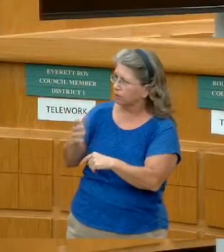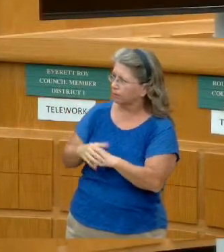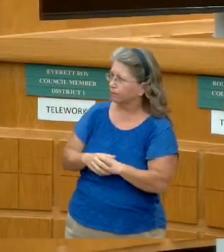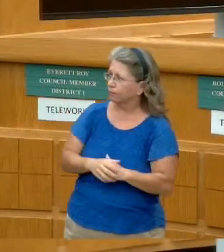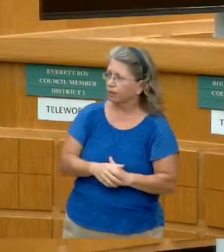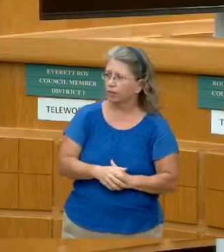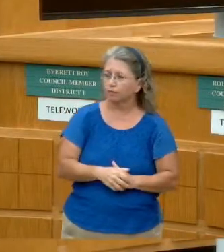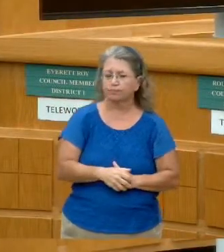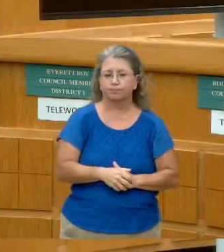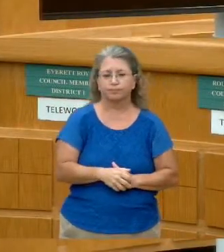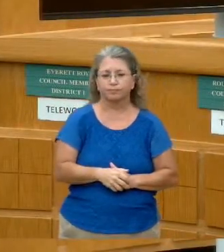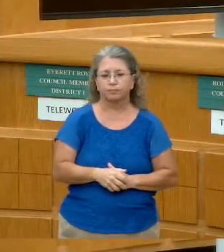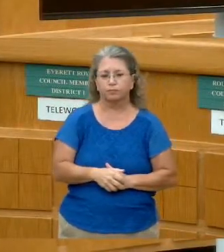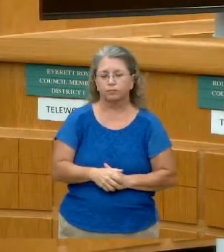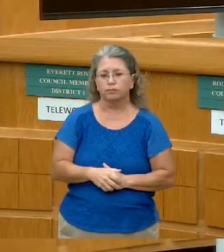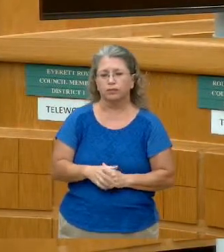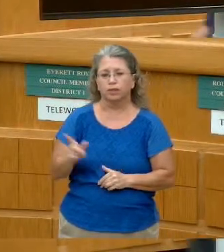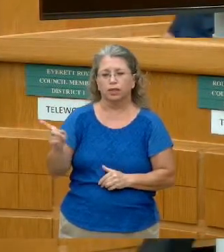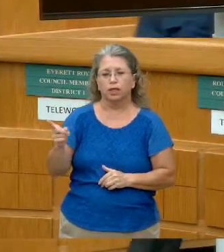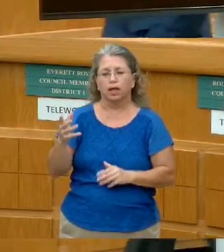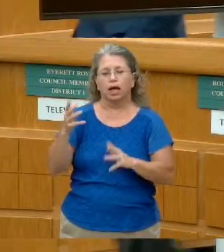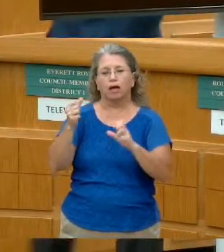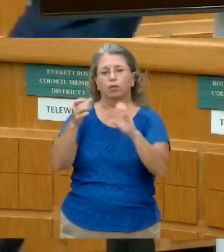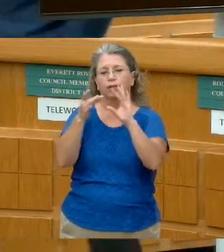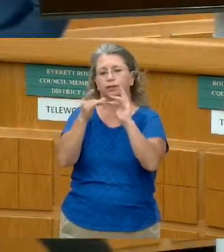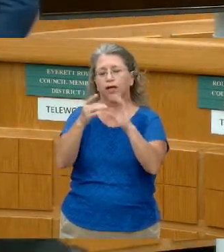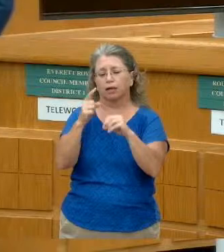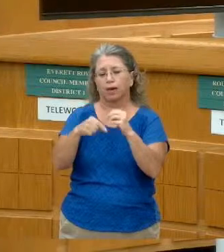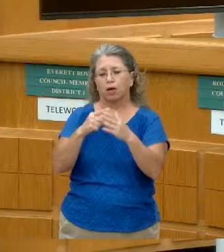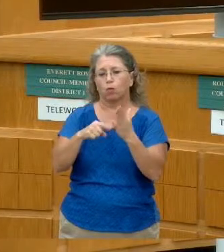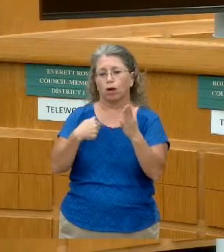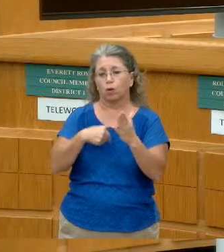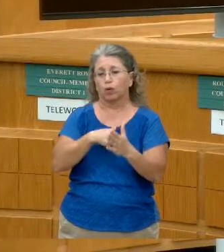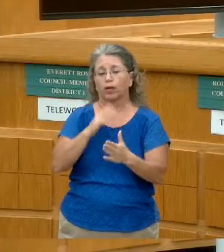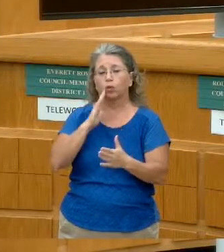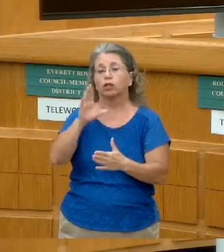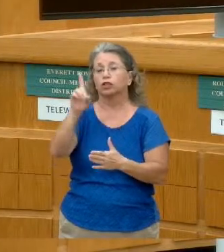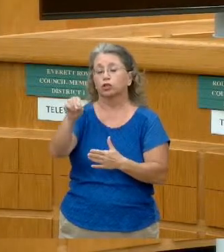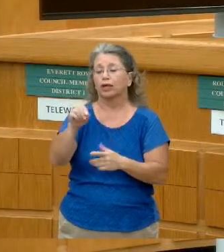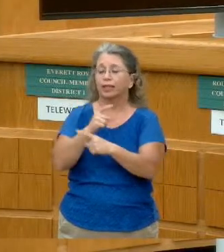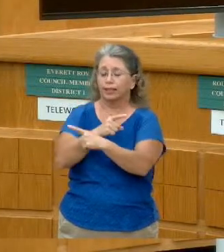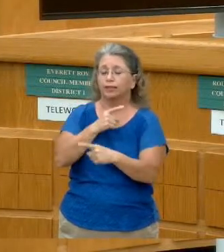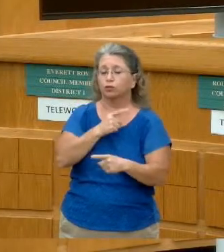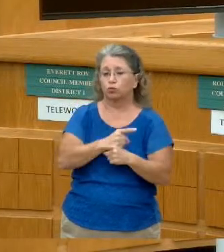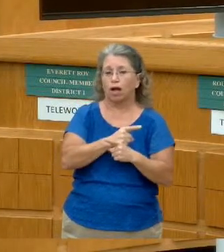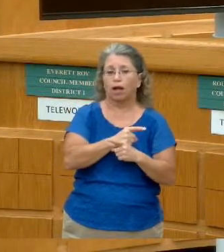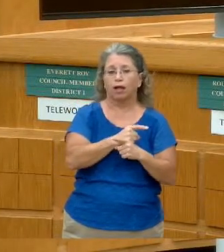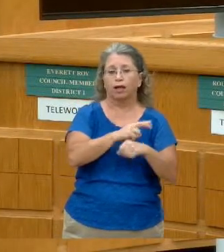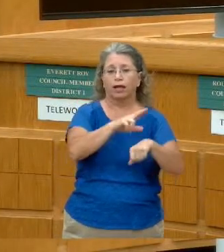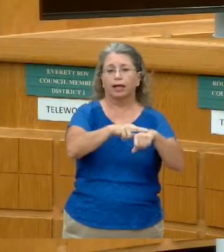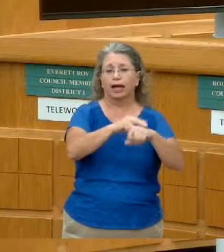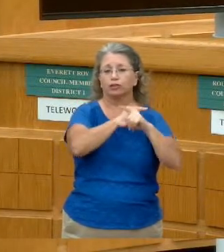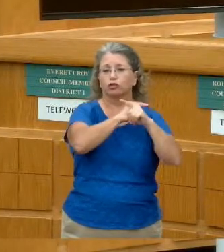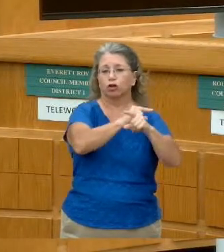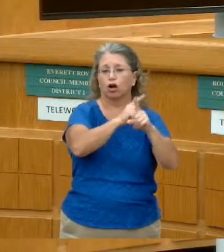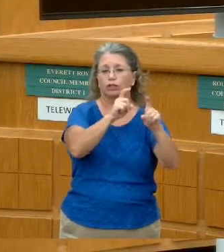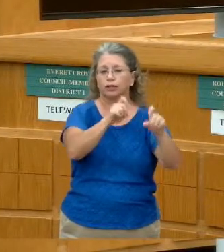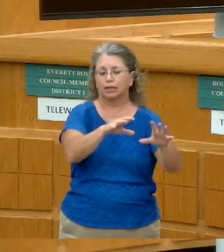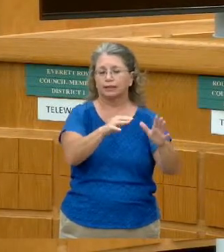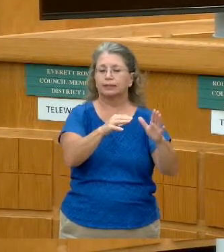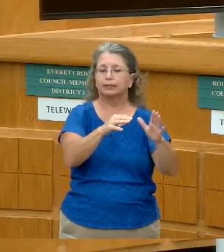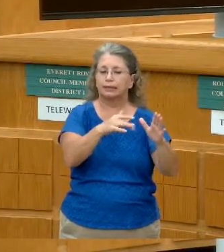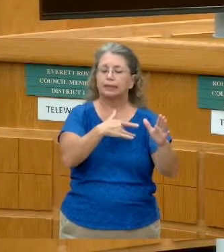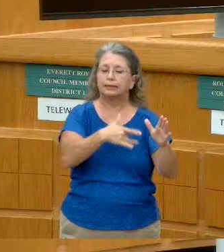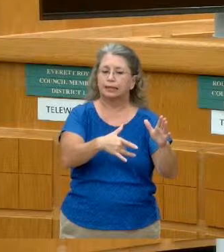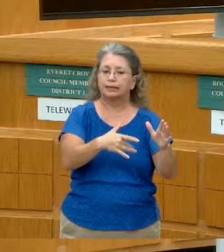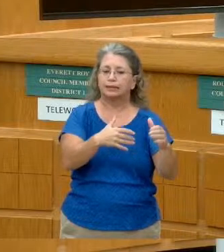to comment about what we're about to do. So he's right about the National Guard testing that often does have some lag time.